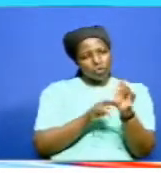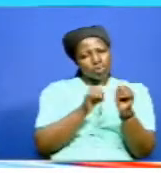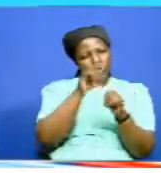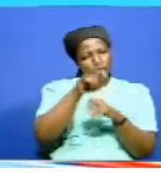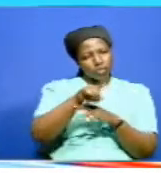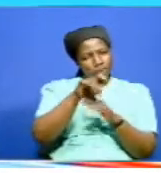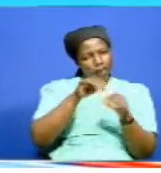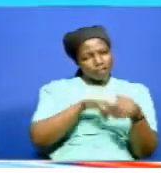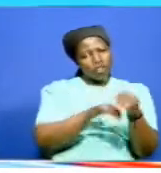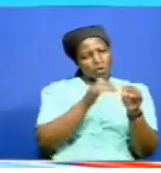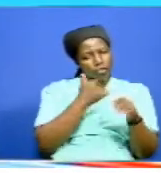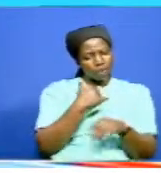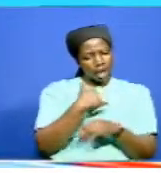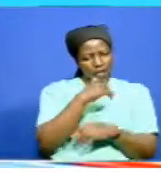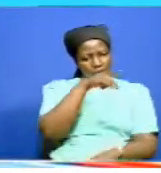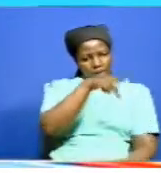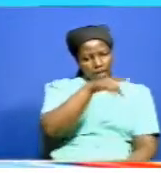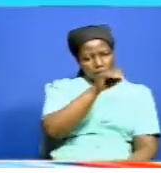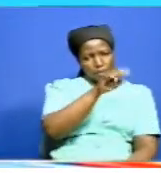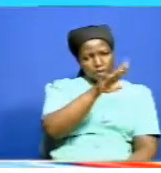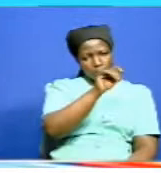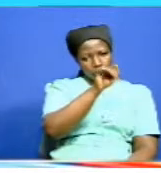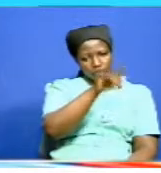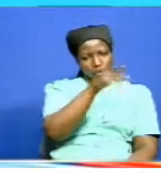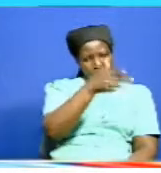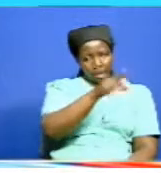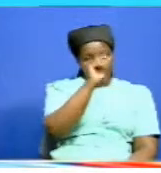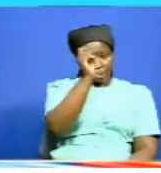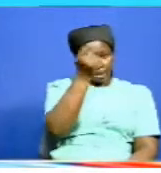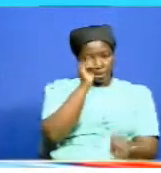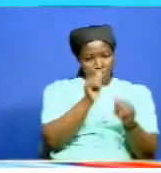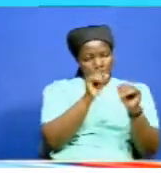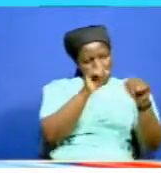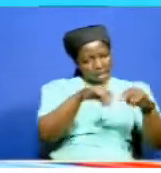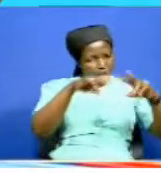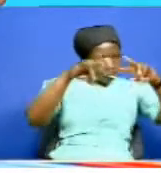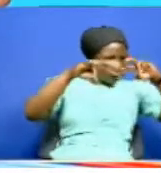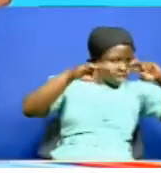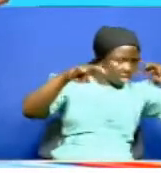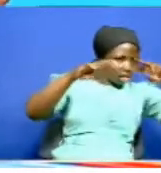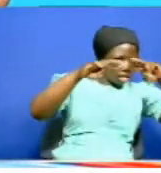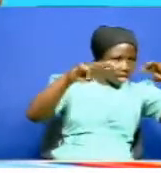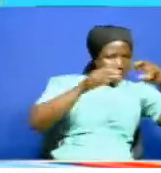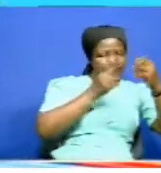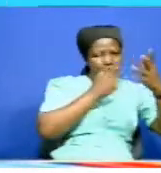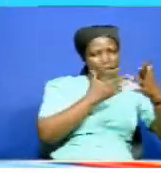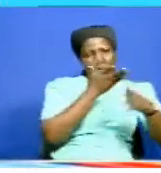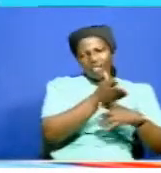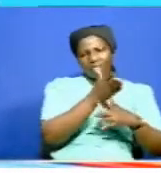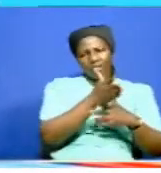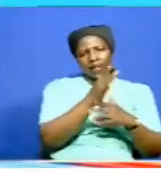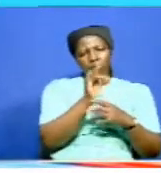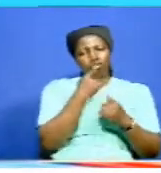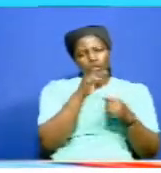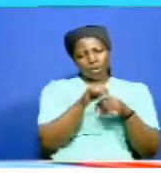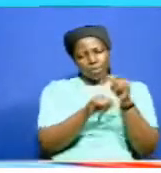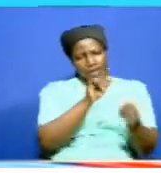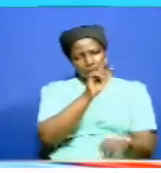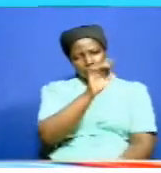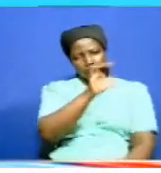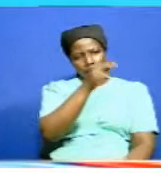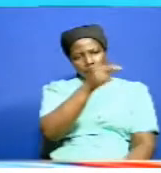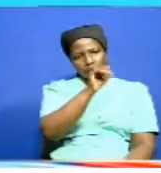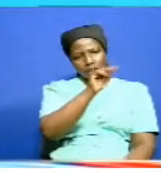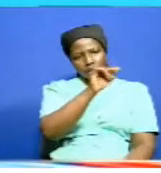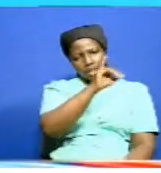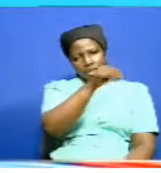have a protocol, a portal here in Kenya that we can be able to track? You talked about Chanjo KE. Yes. Can you